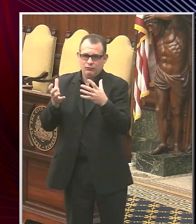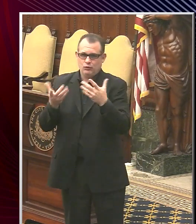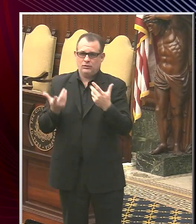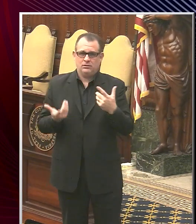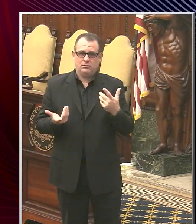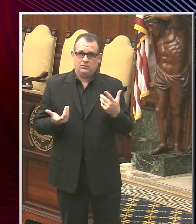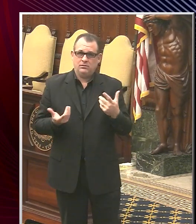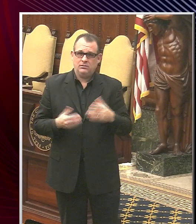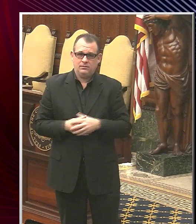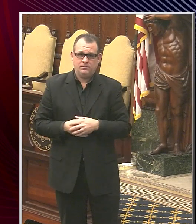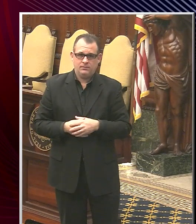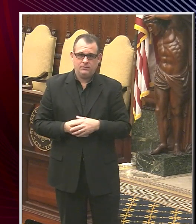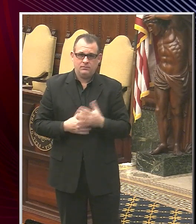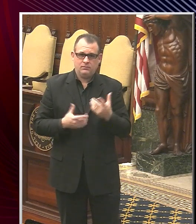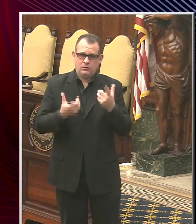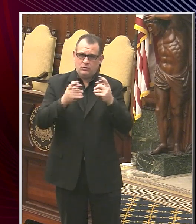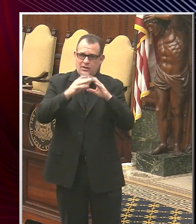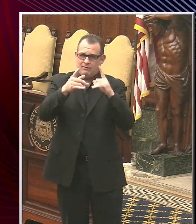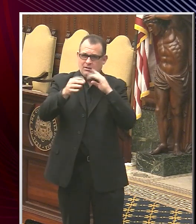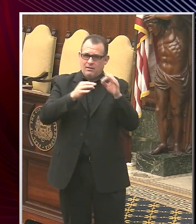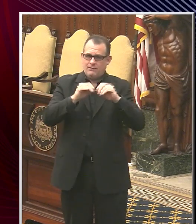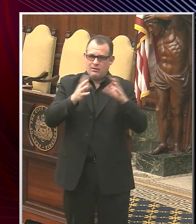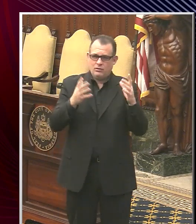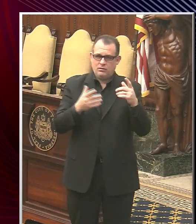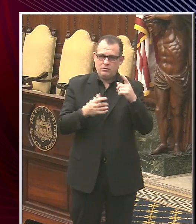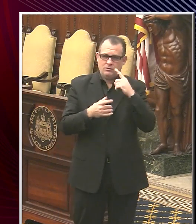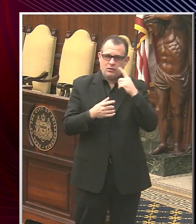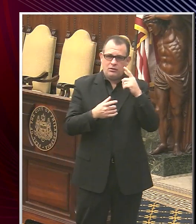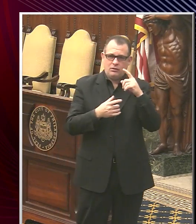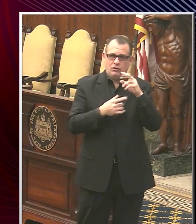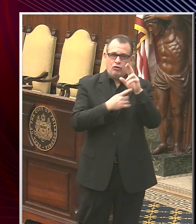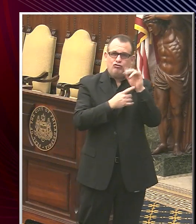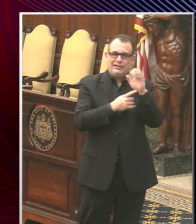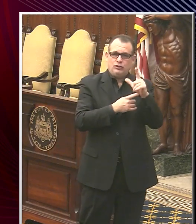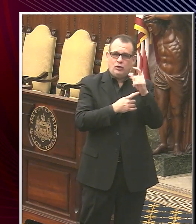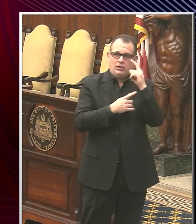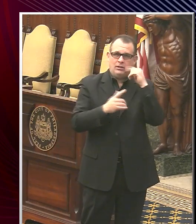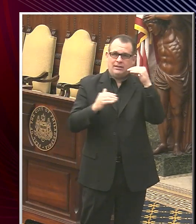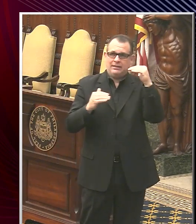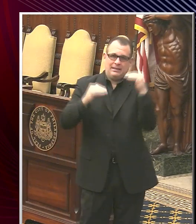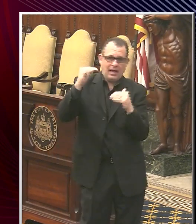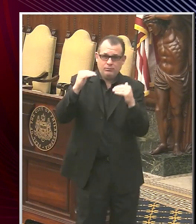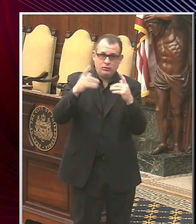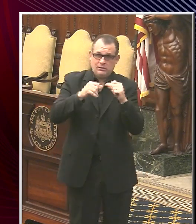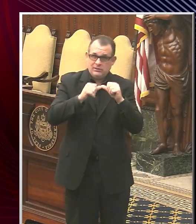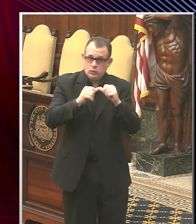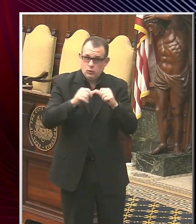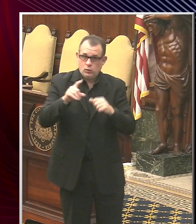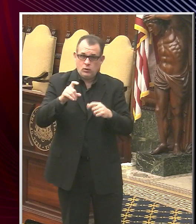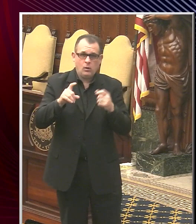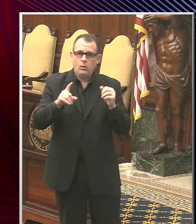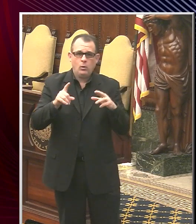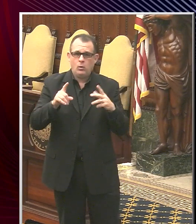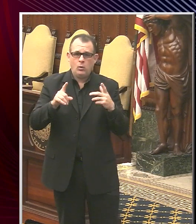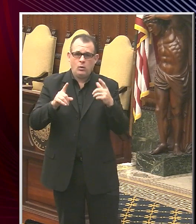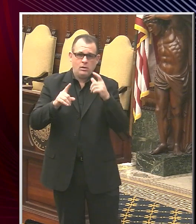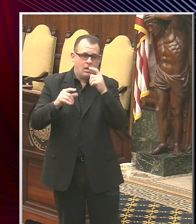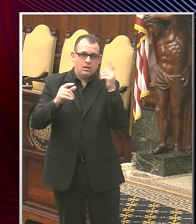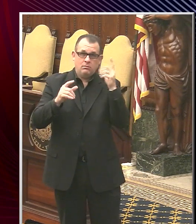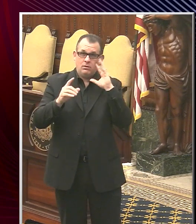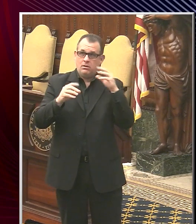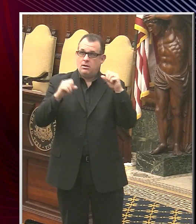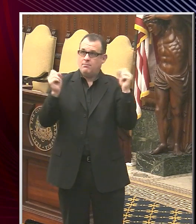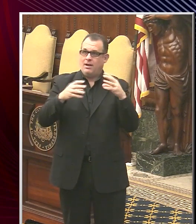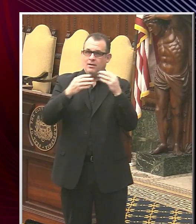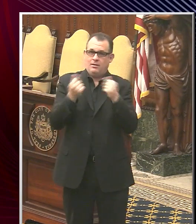to clarify, do you expect these racial gaps then to continue? Because you said it's not going to magically disappear. Well, I hope that they narrow,